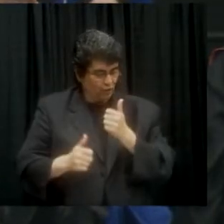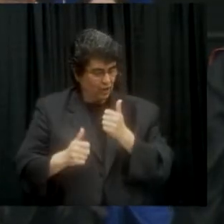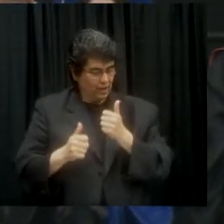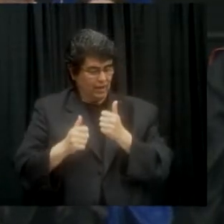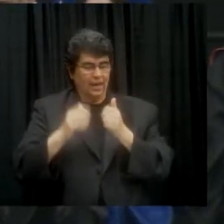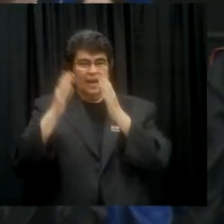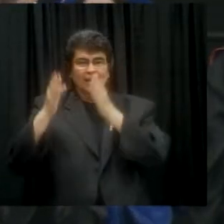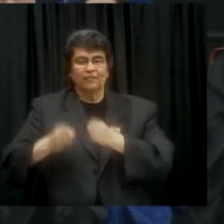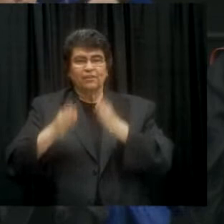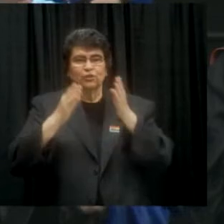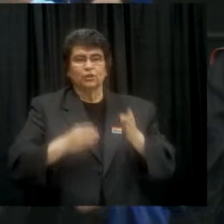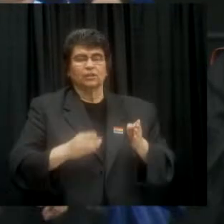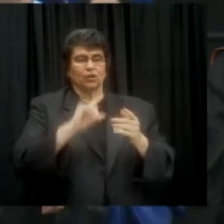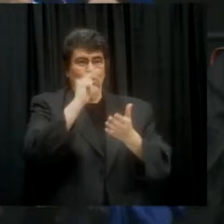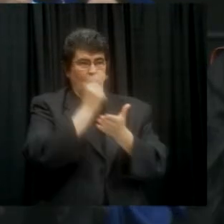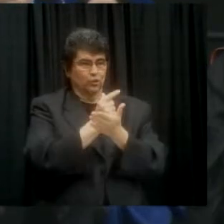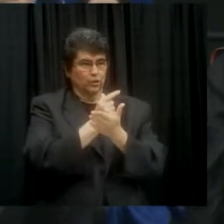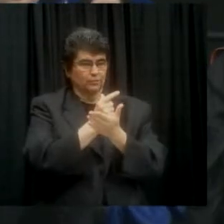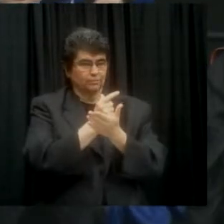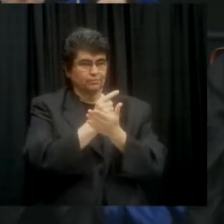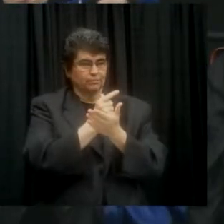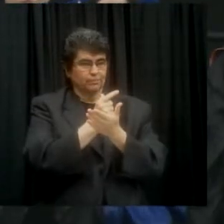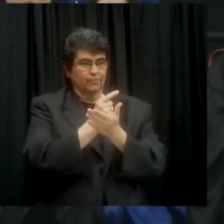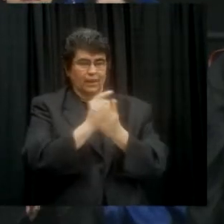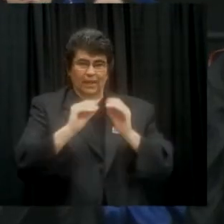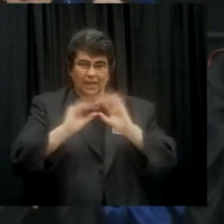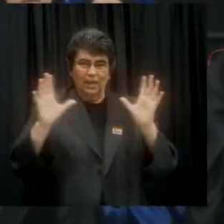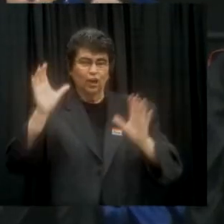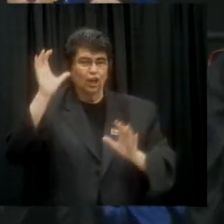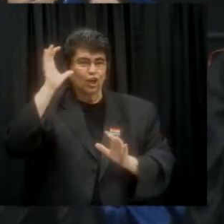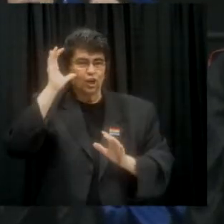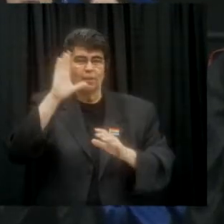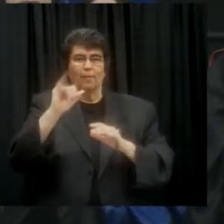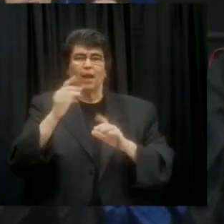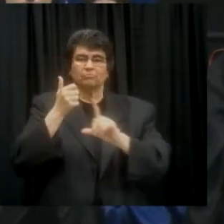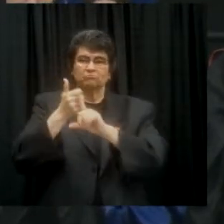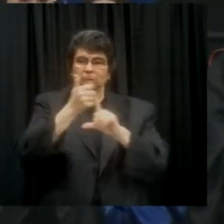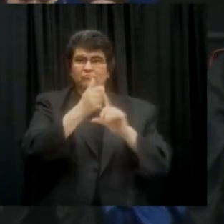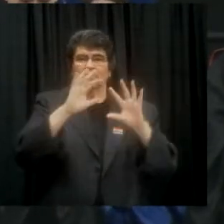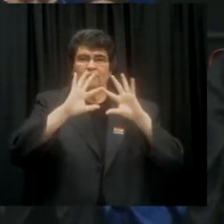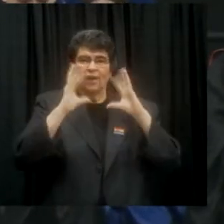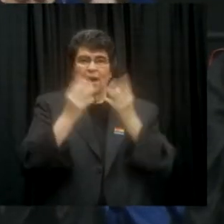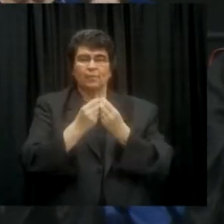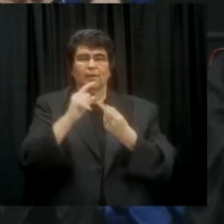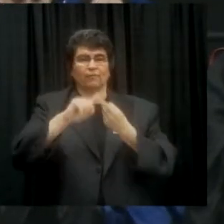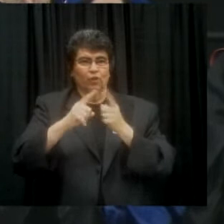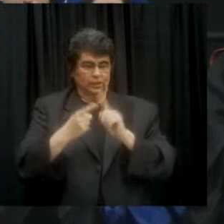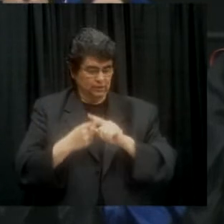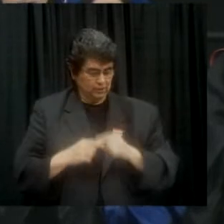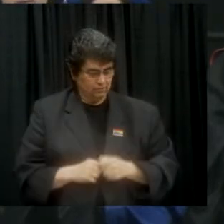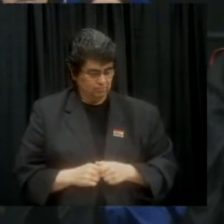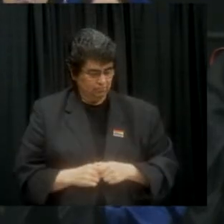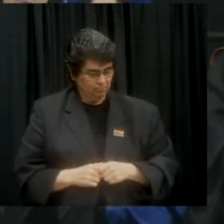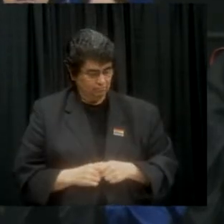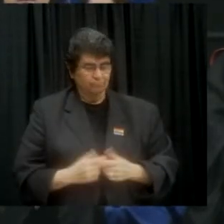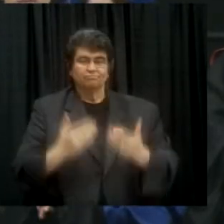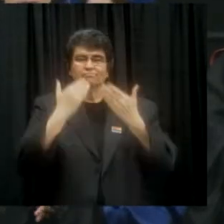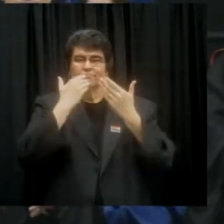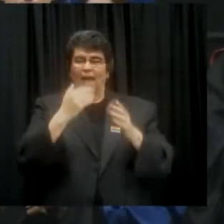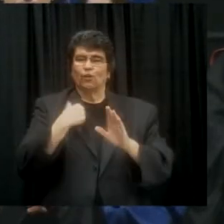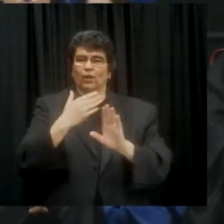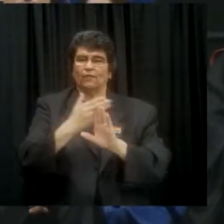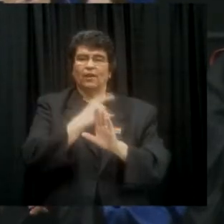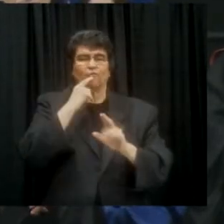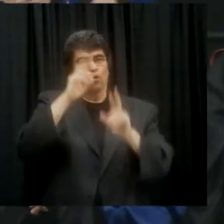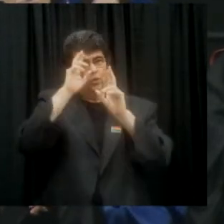individual graduate is clearly heard by his or her family and friends. Thank you in advance for